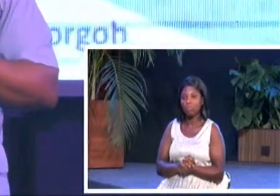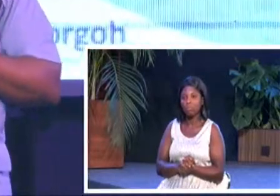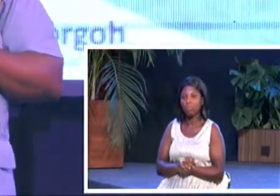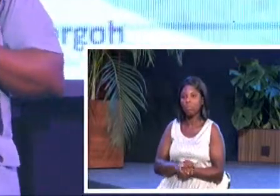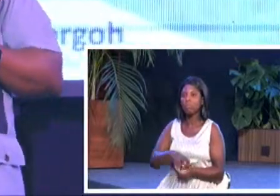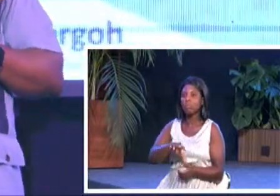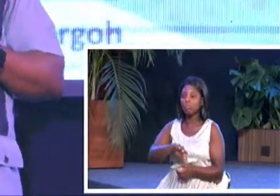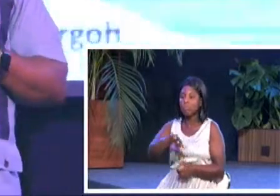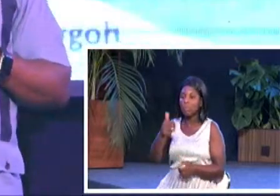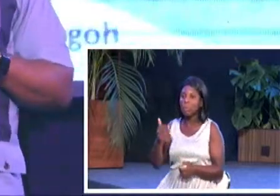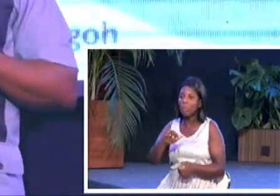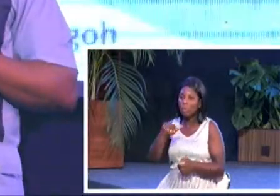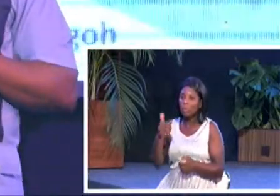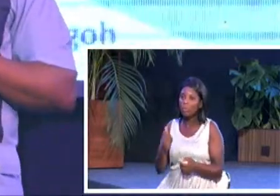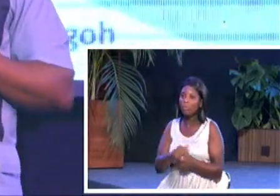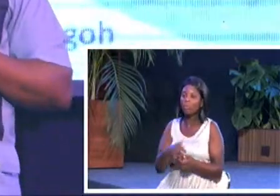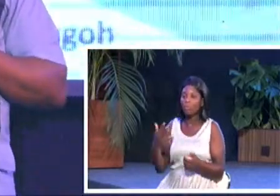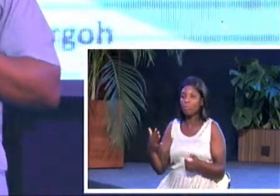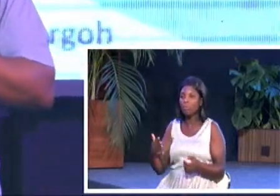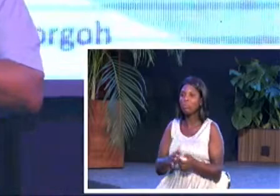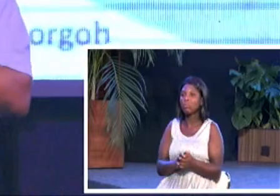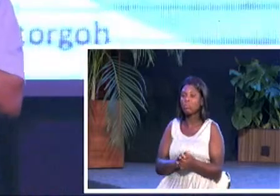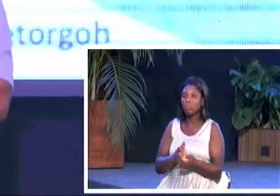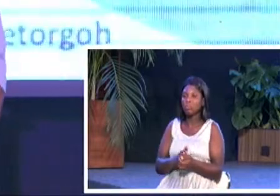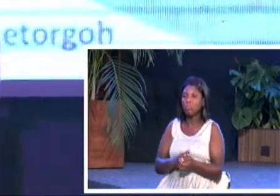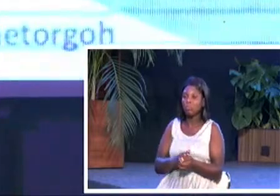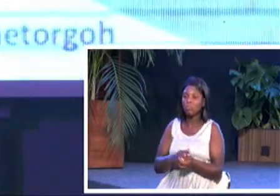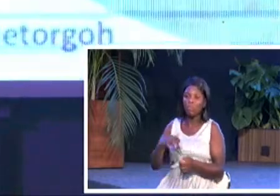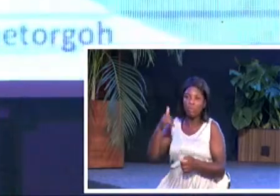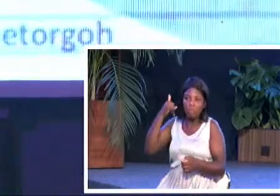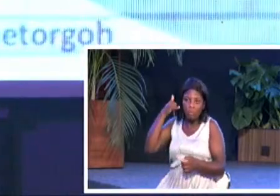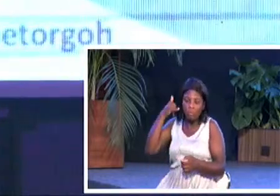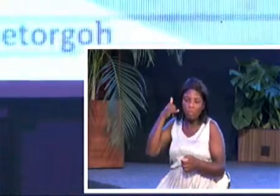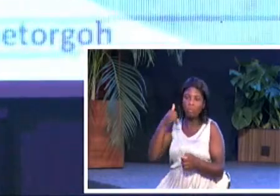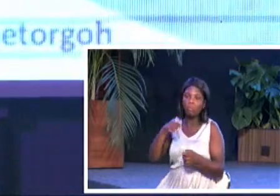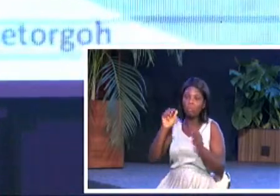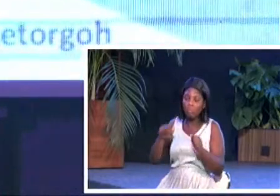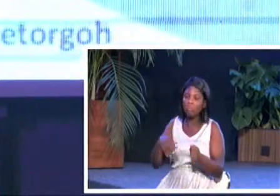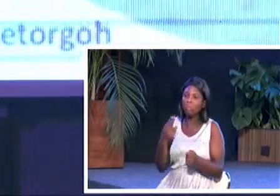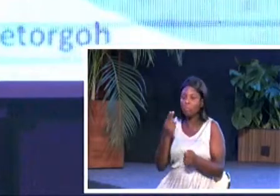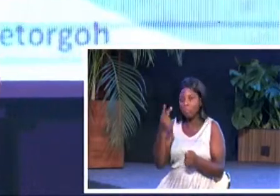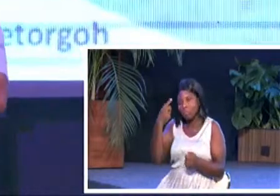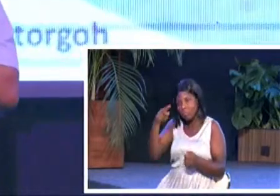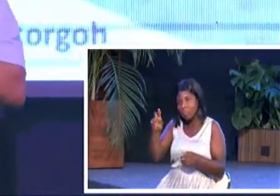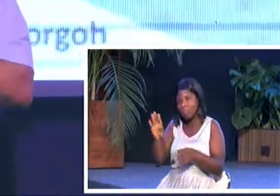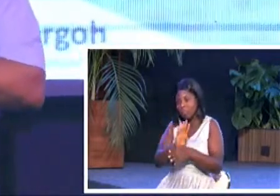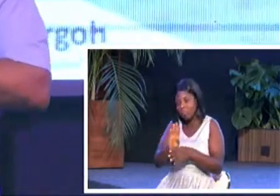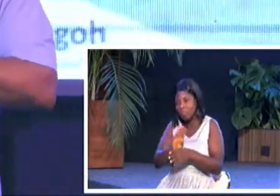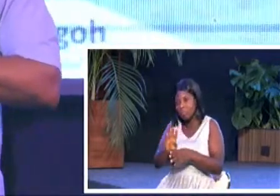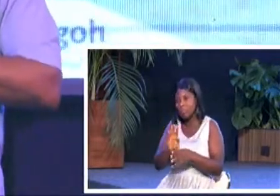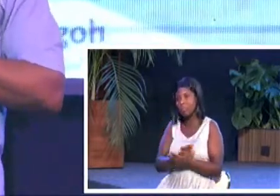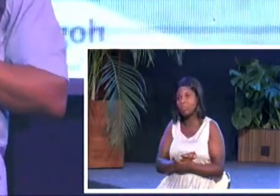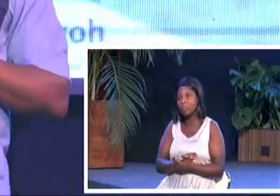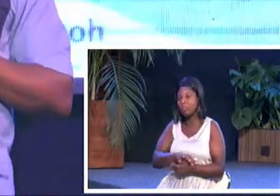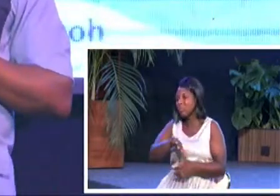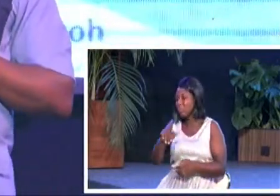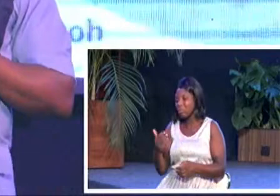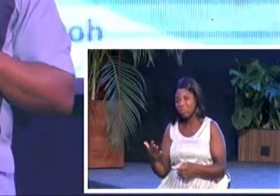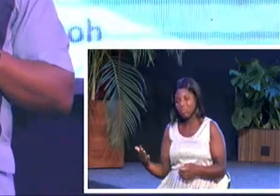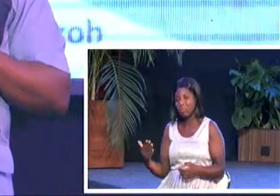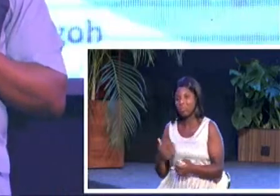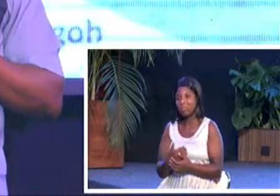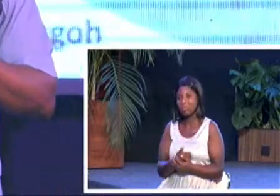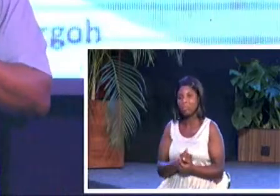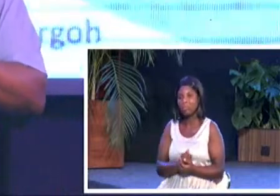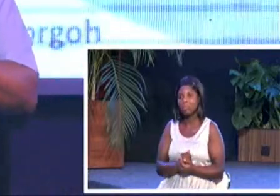laptop, the mobile phone you are using currently. And I'm sure if you check the Apple Vision Pro they just launched, where you wear a Google,